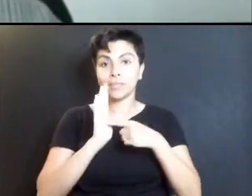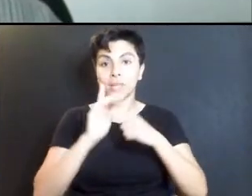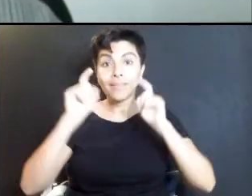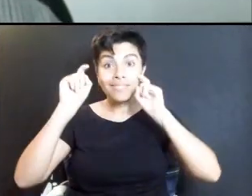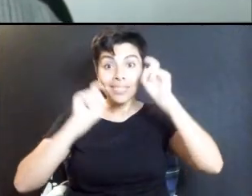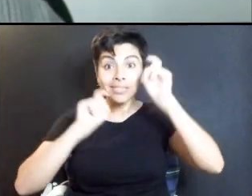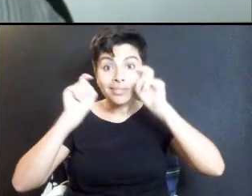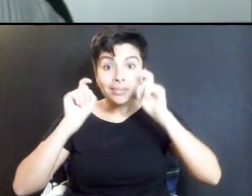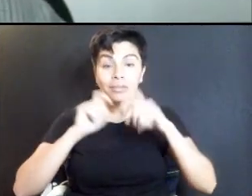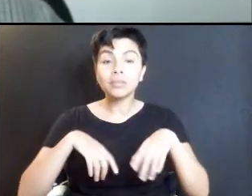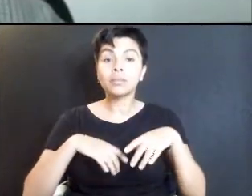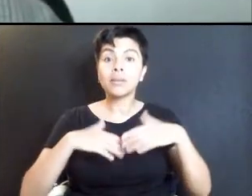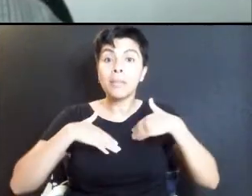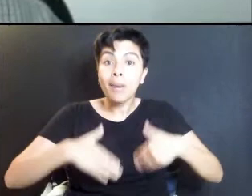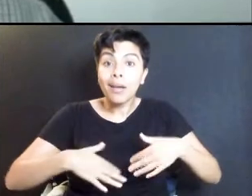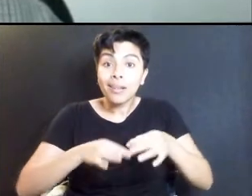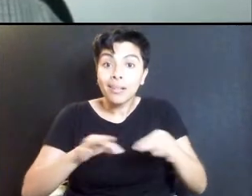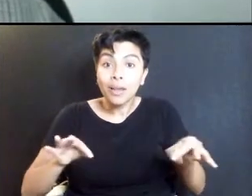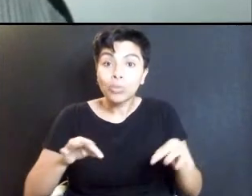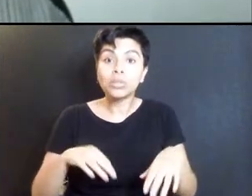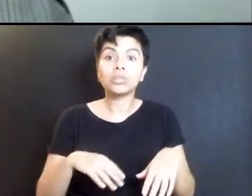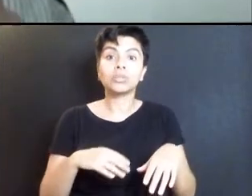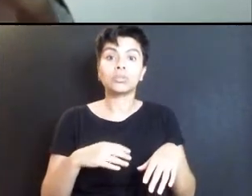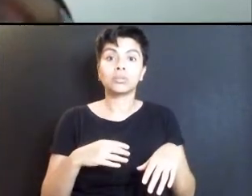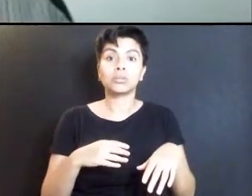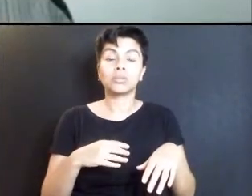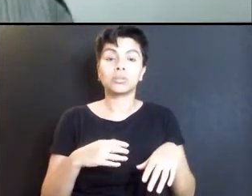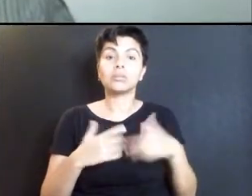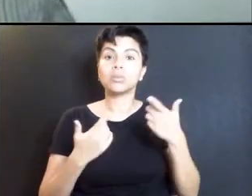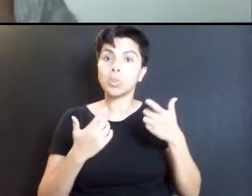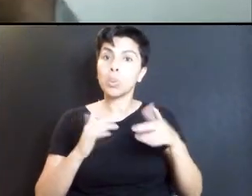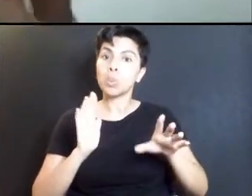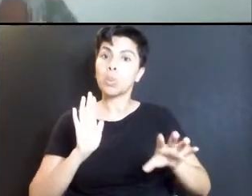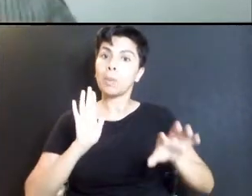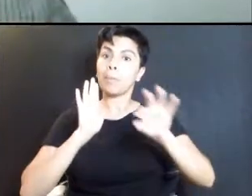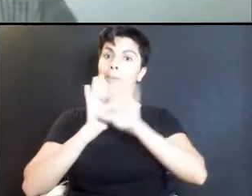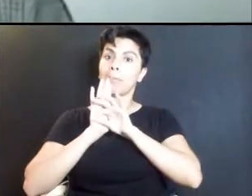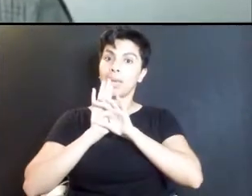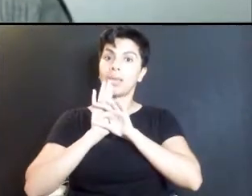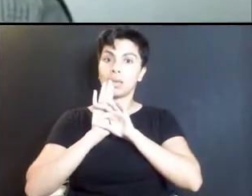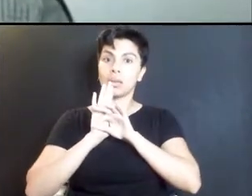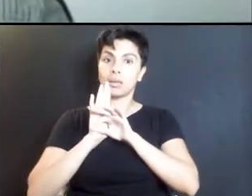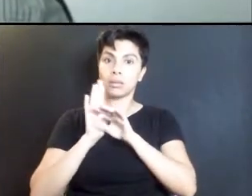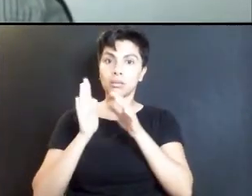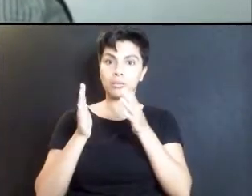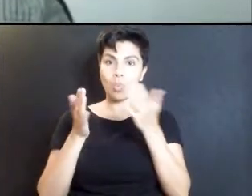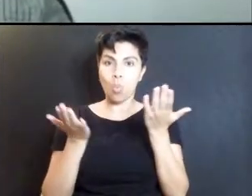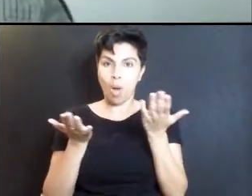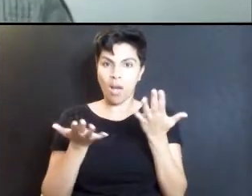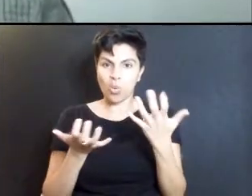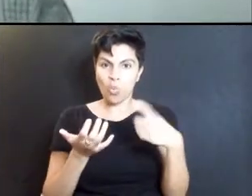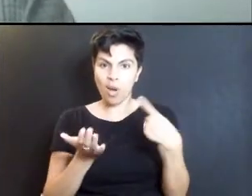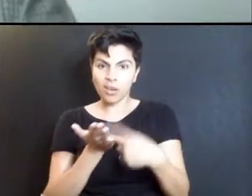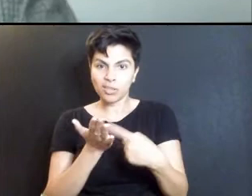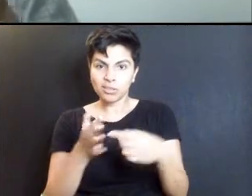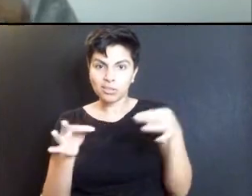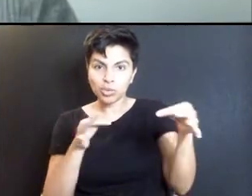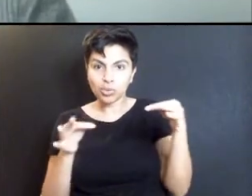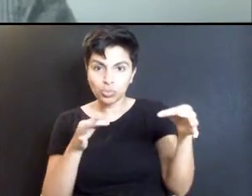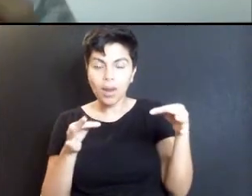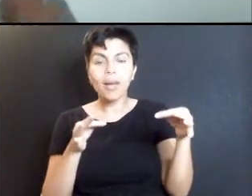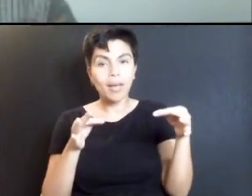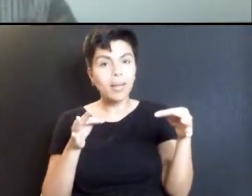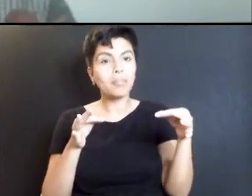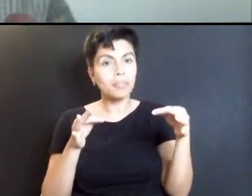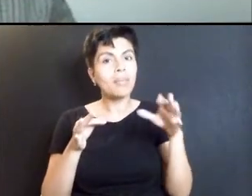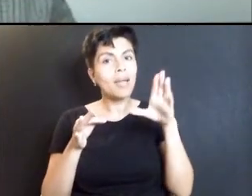facial expressions, body language. Pick the objects to describe and go